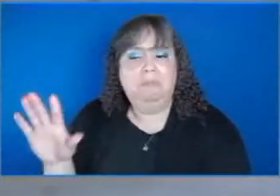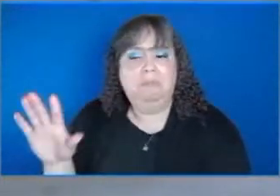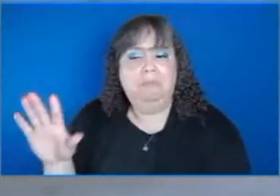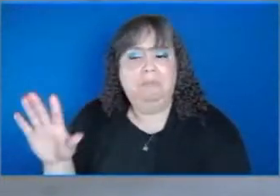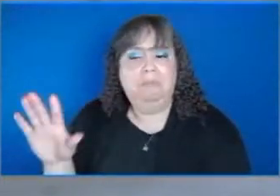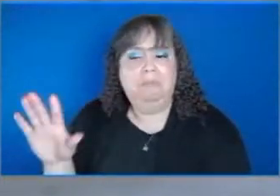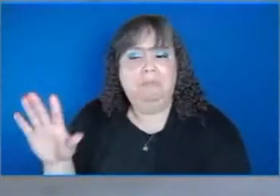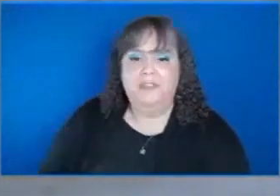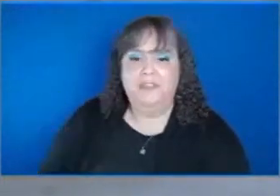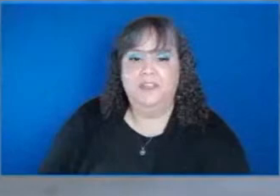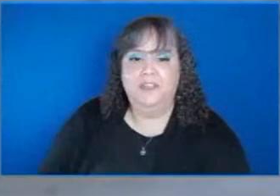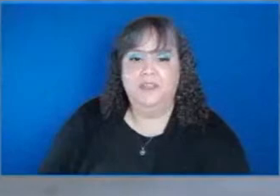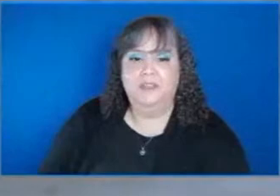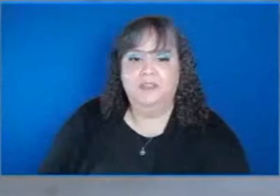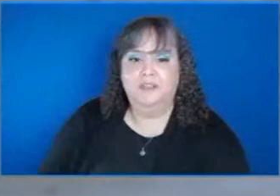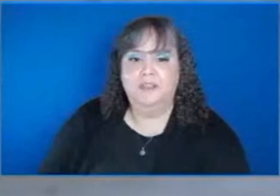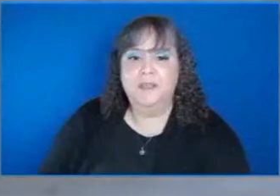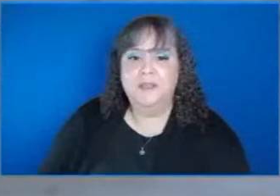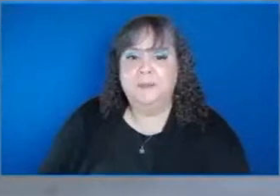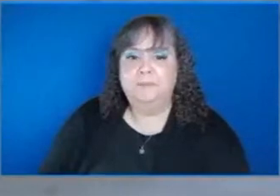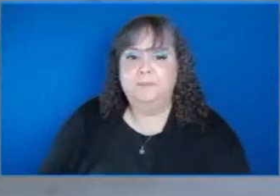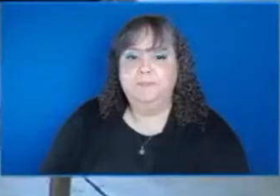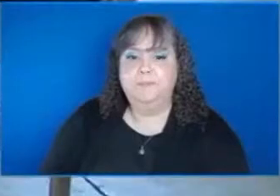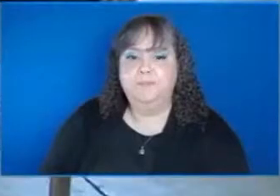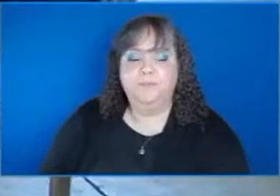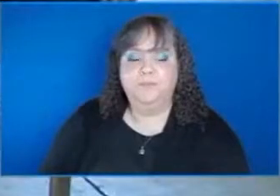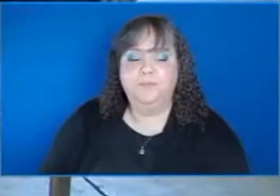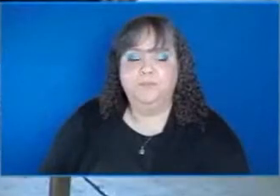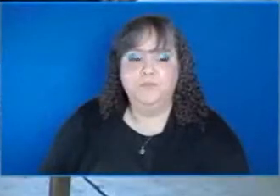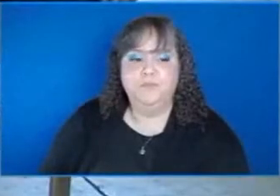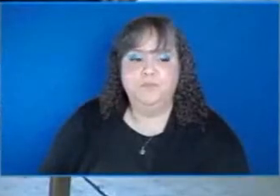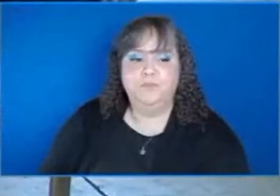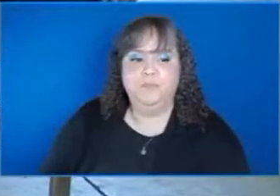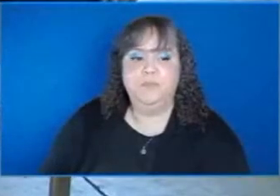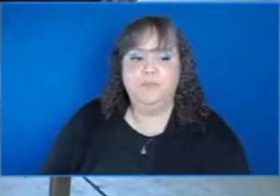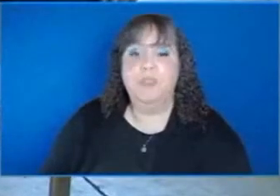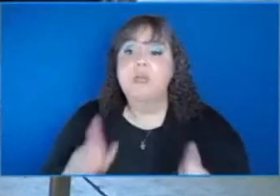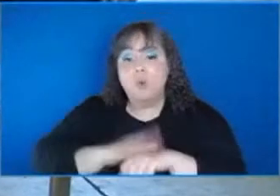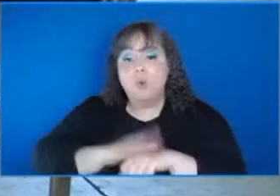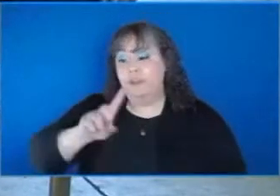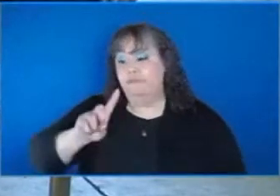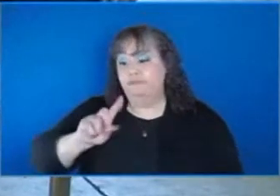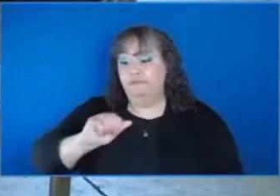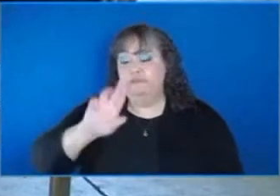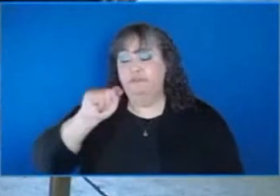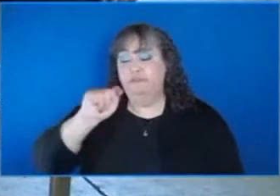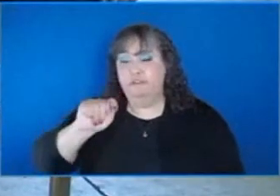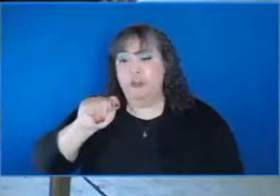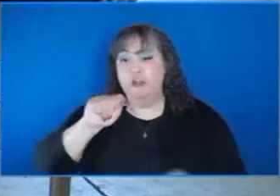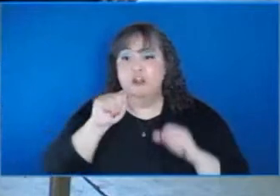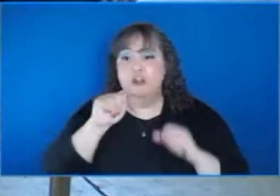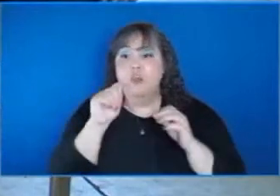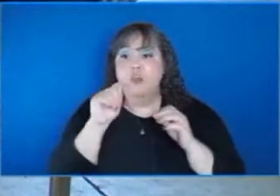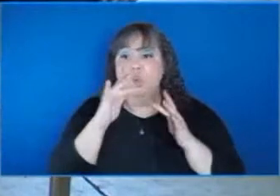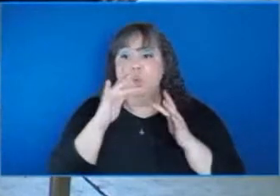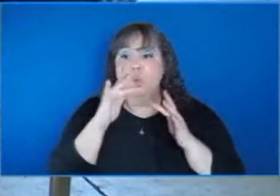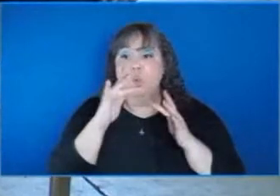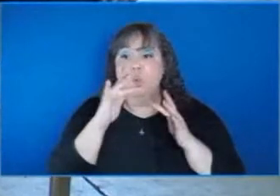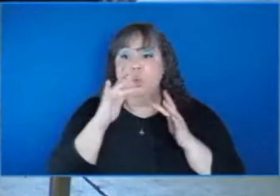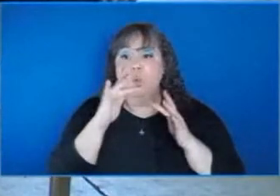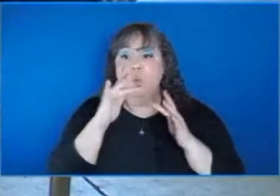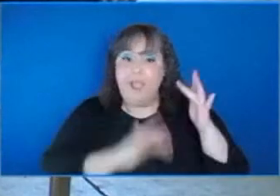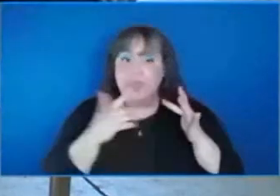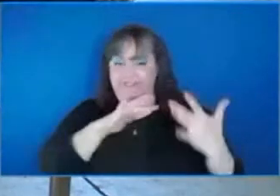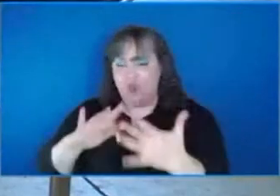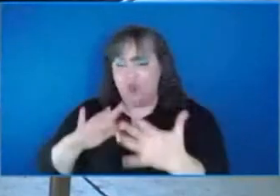be a planetary defender. And I will say on the DART website, we recently posted some great outreach materials, so you can go under outreach on the DART website,